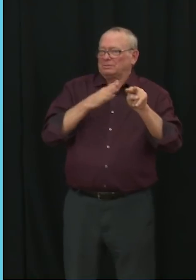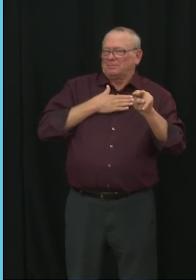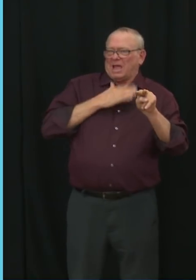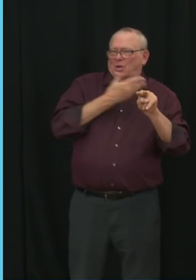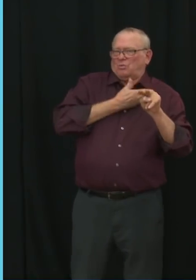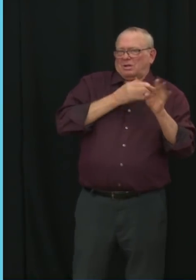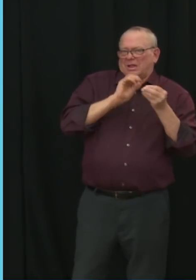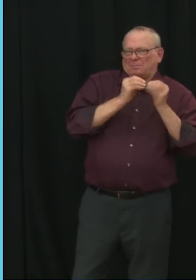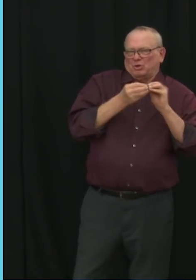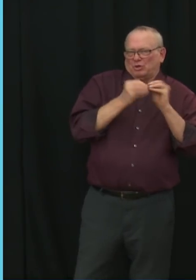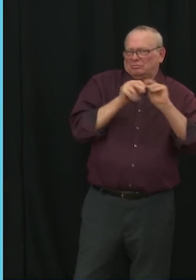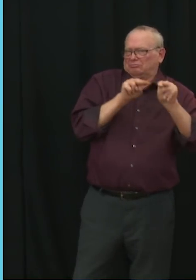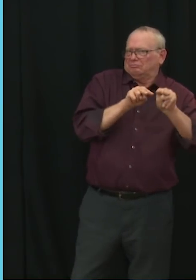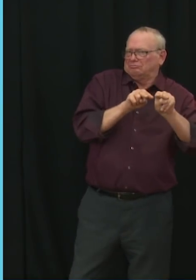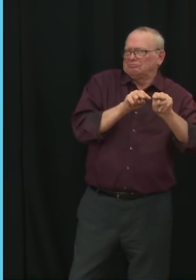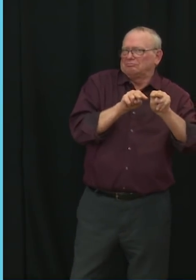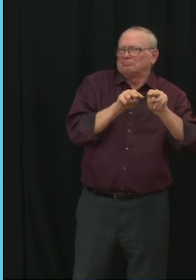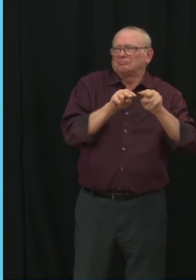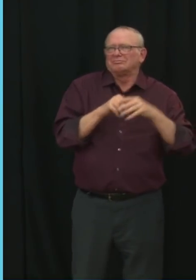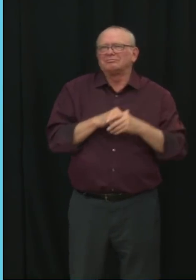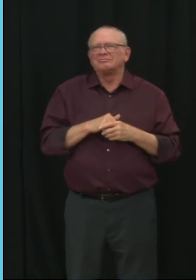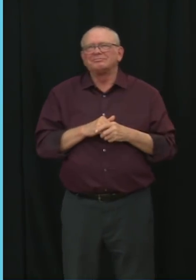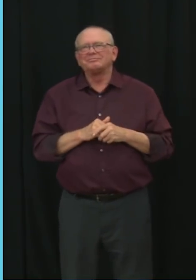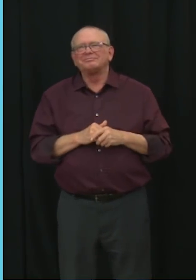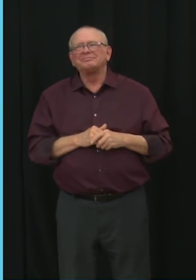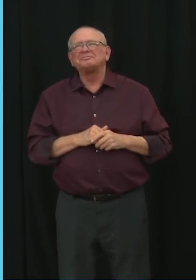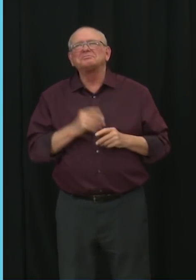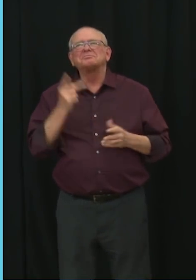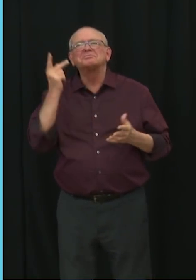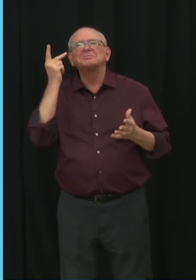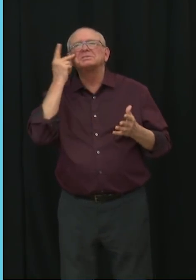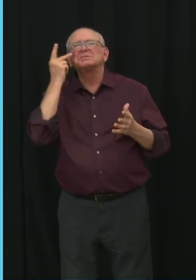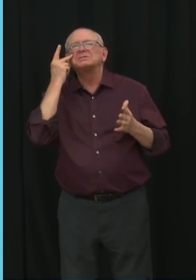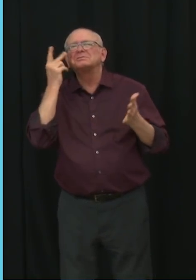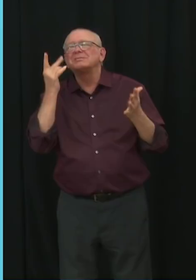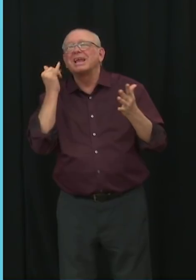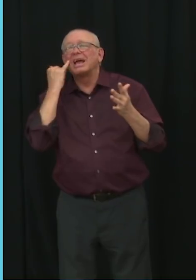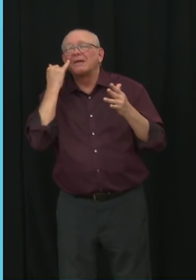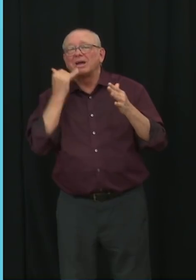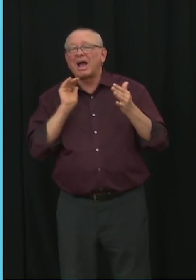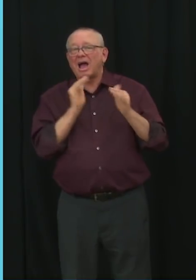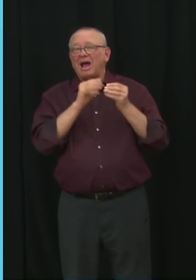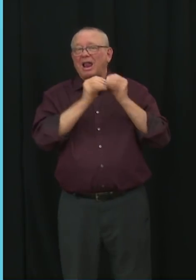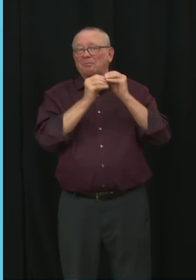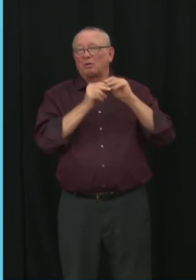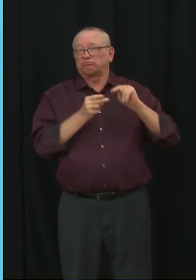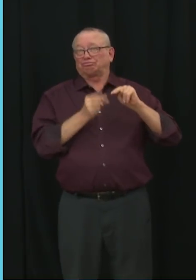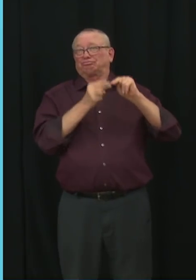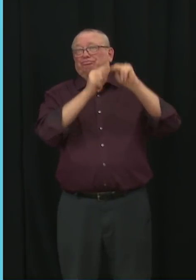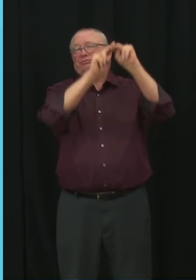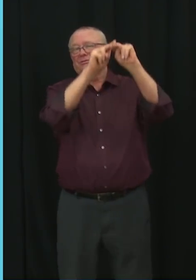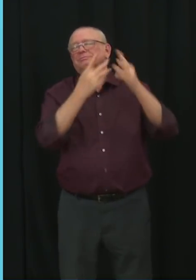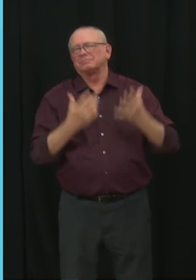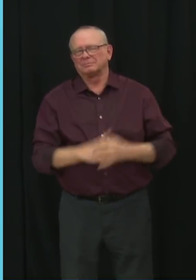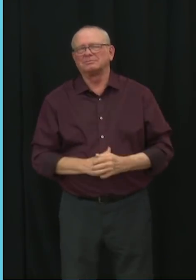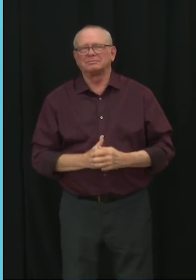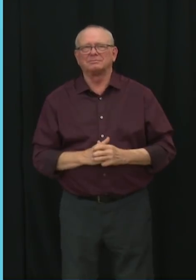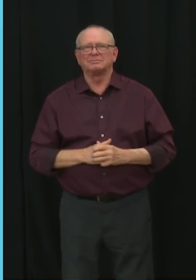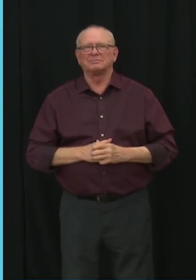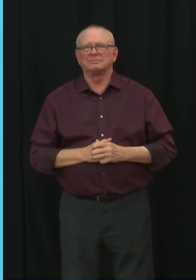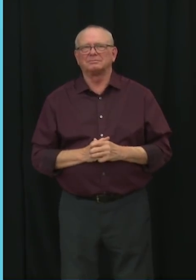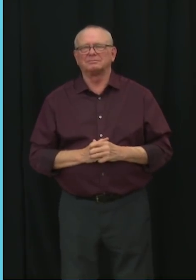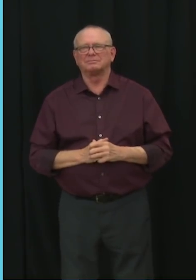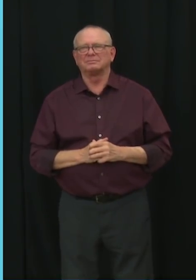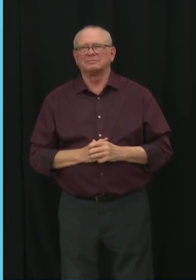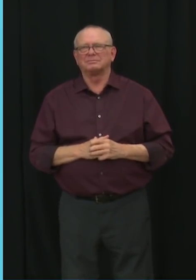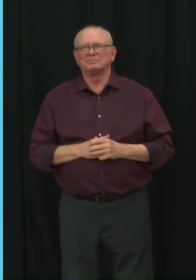spike in hospitalizations in those countries. Thanks, Minister. Matt, follow-up? That's it for me today. Thank you. Oh, there's